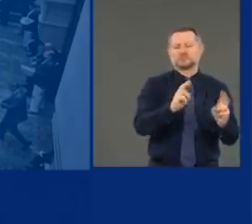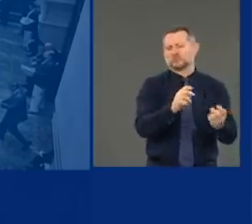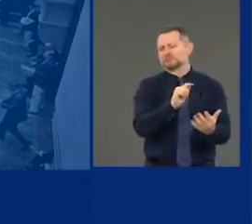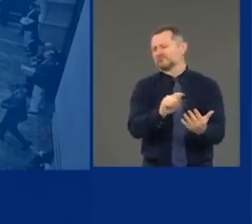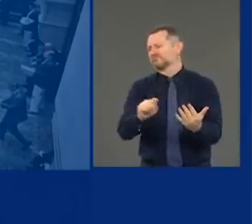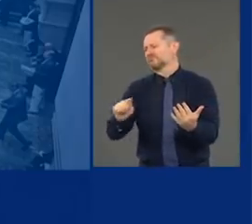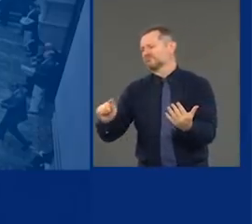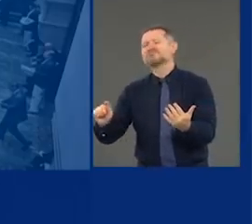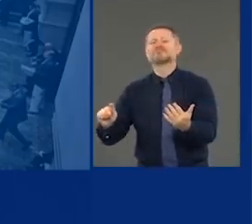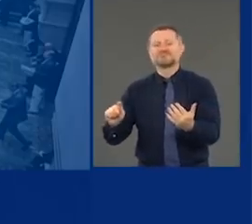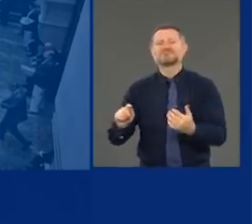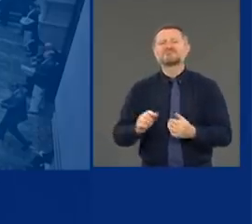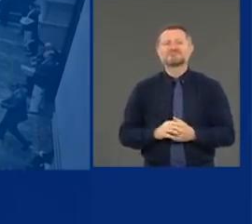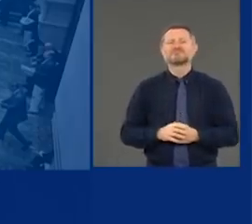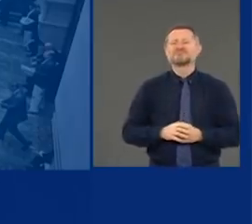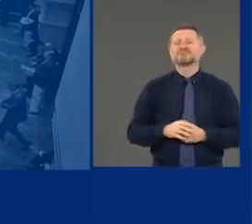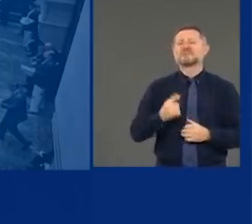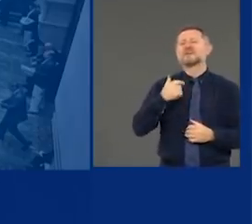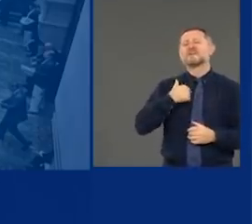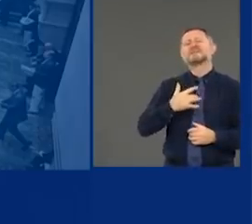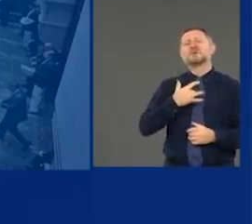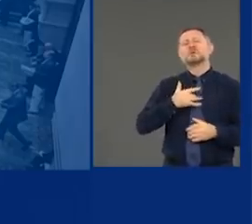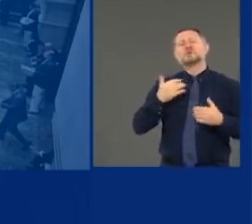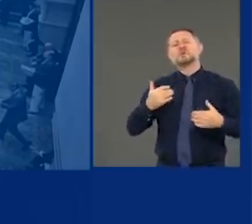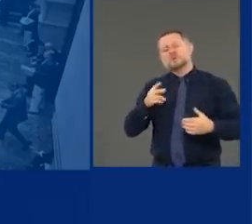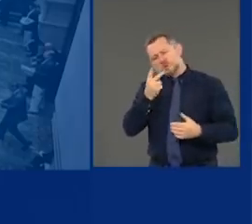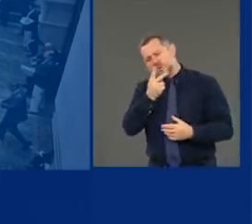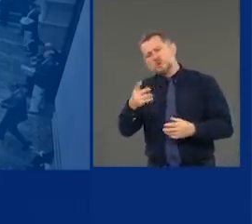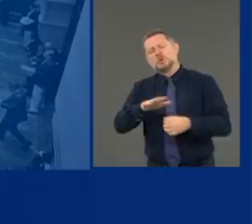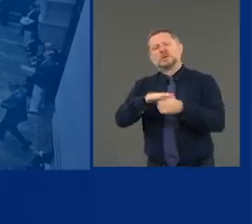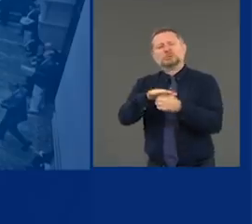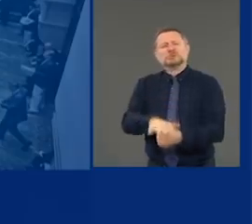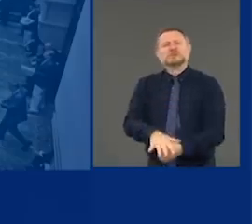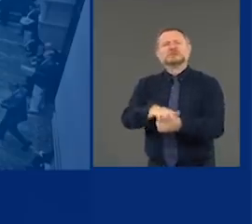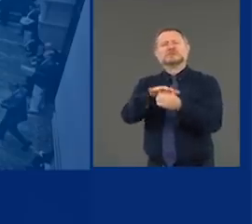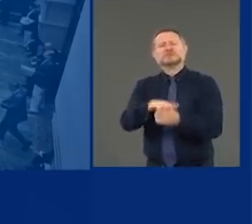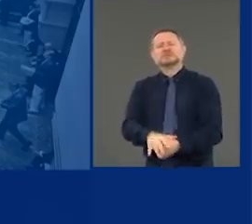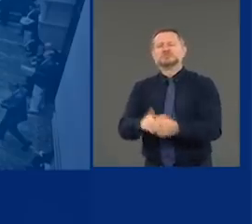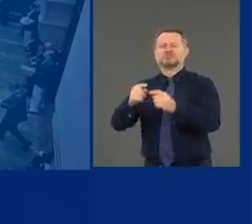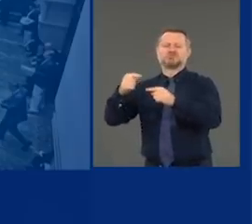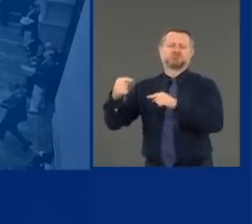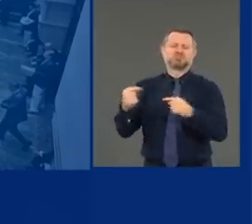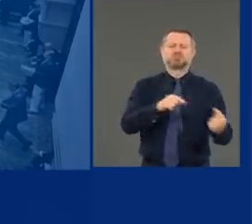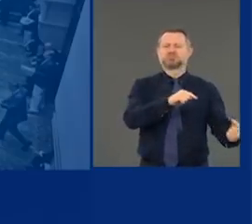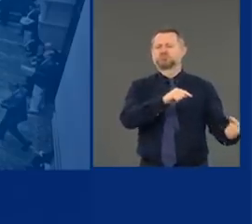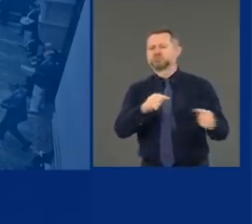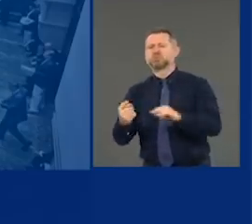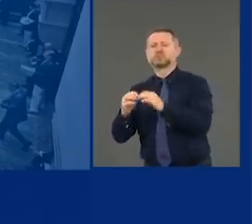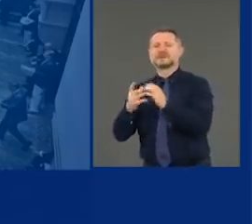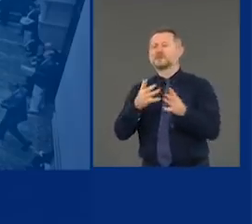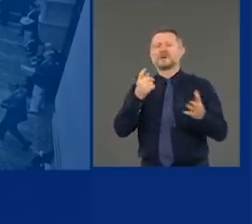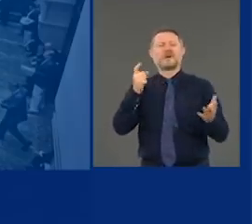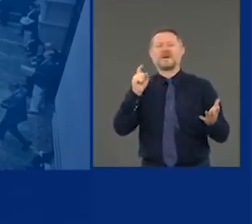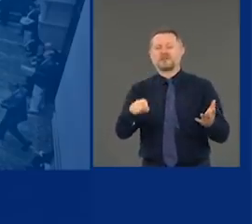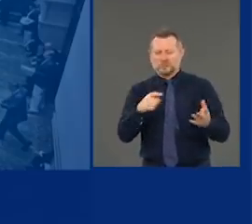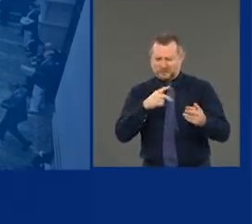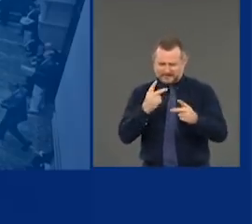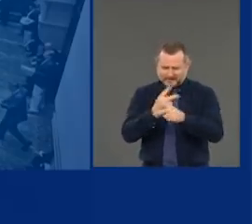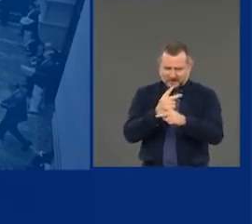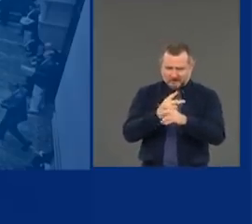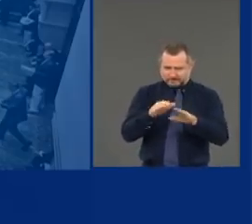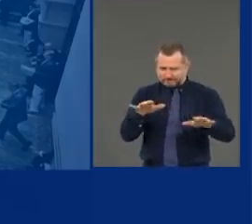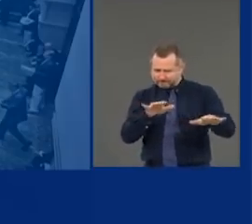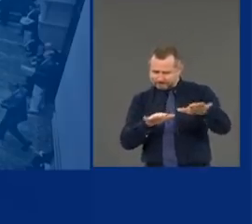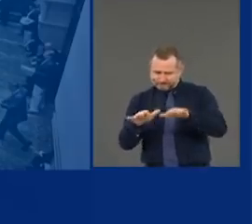And feelings are intense on multiple issues. So in the midst of it, you have to find out what's right rather